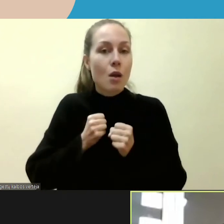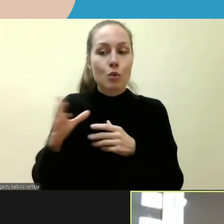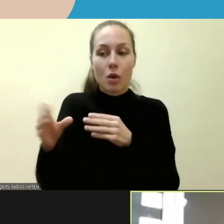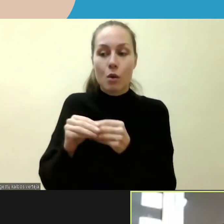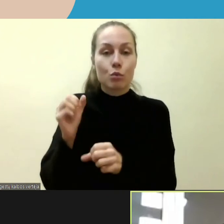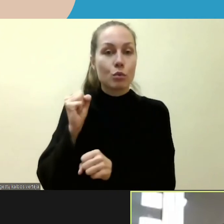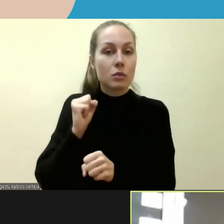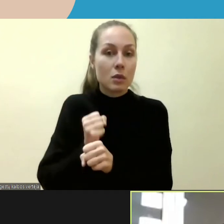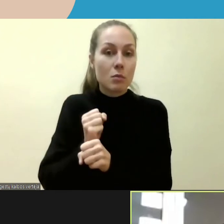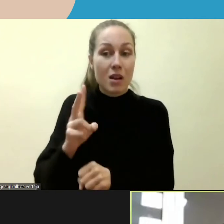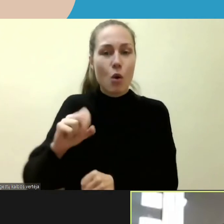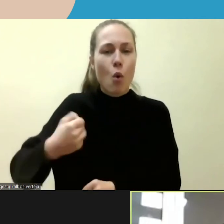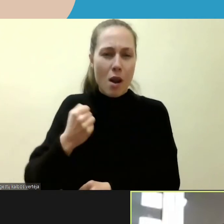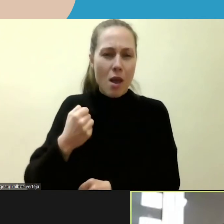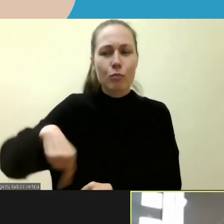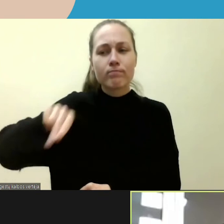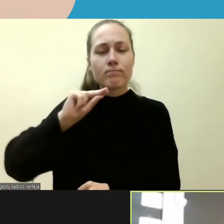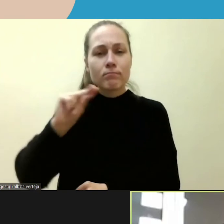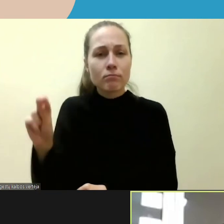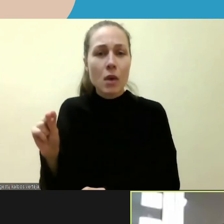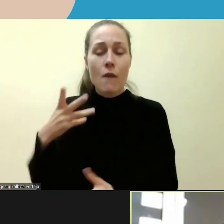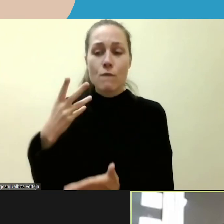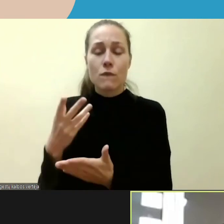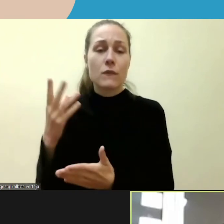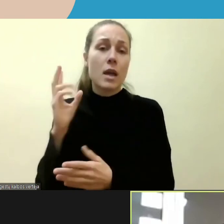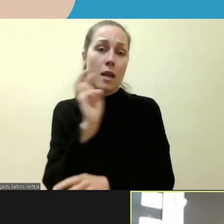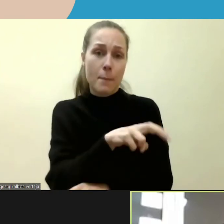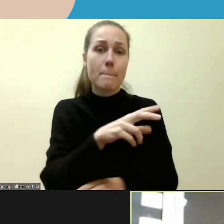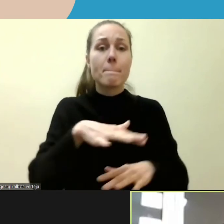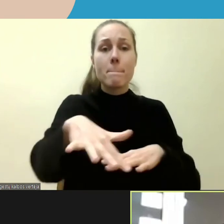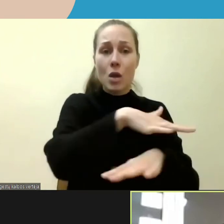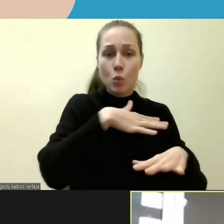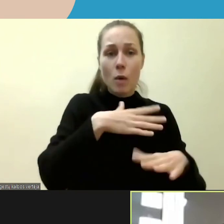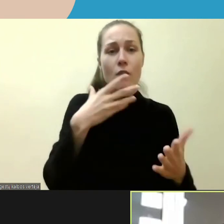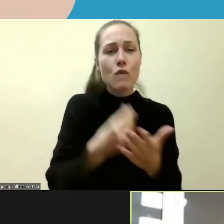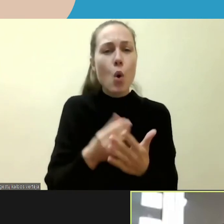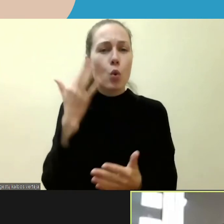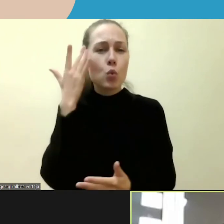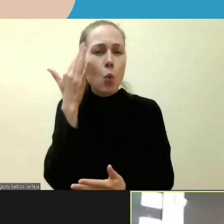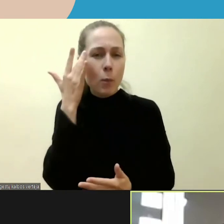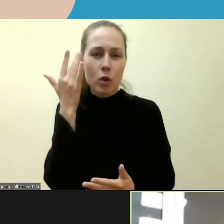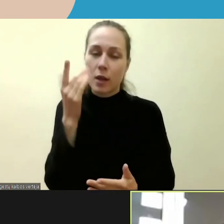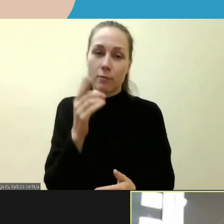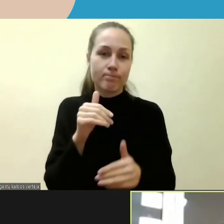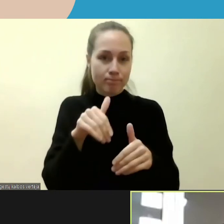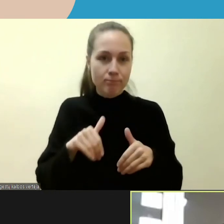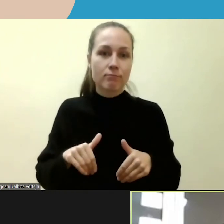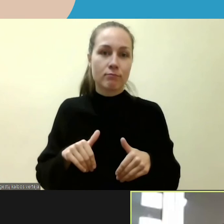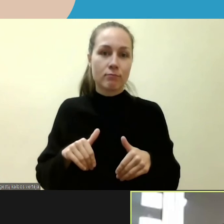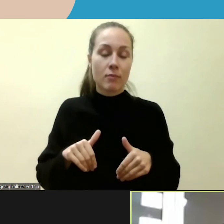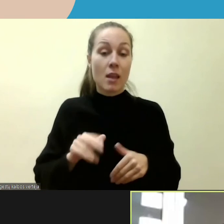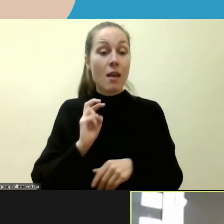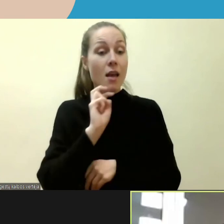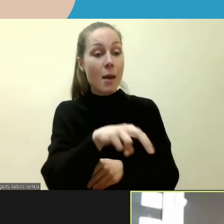been entrenched in their consciousness from their childhood. But whenever